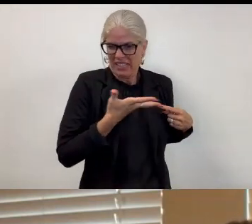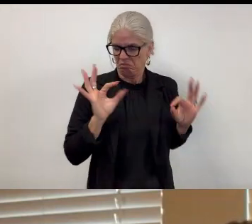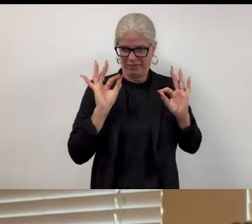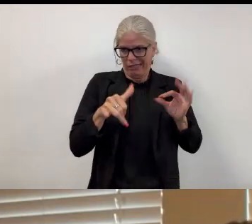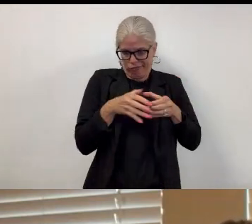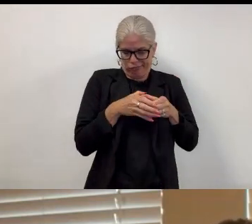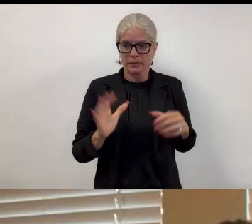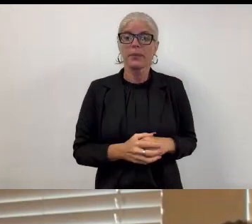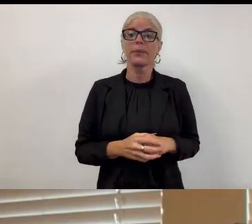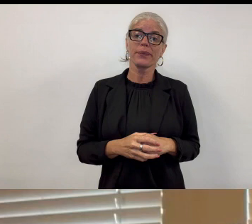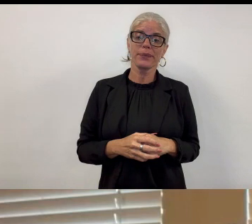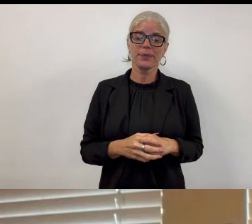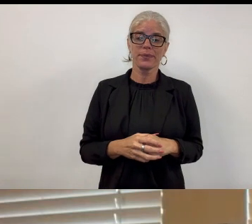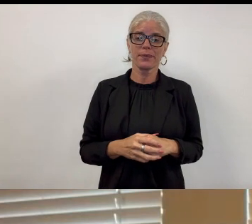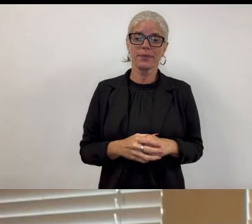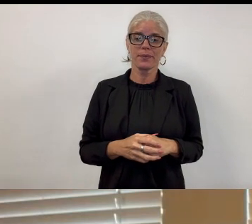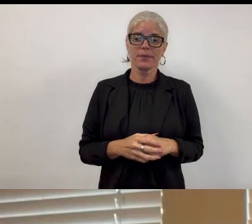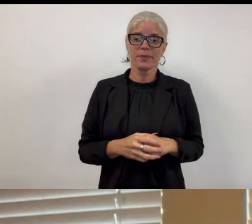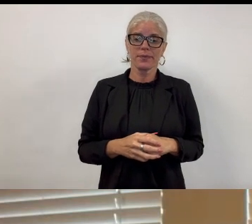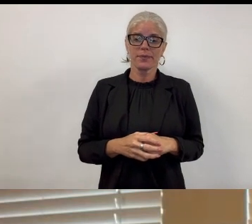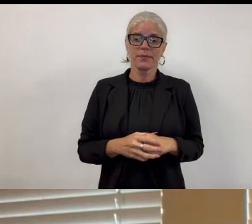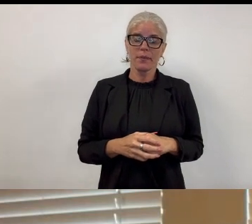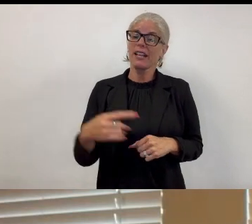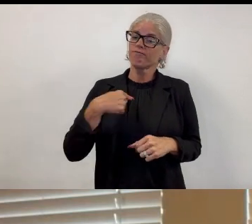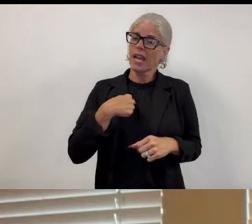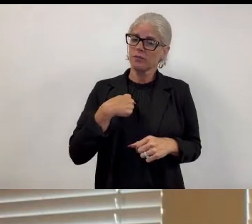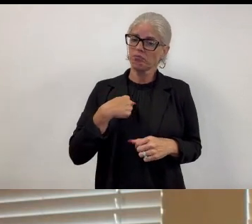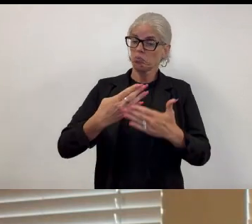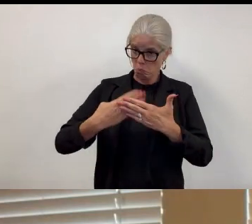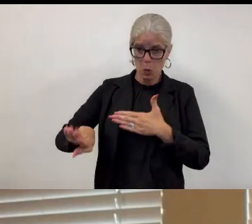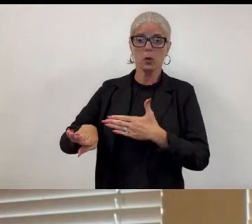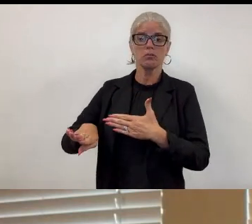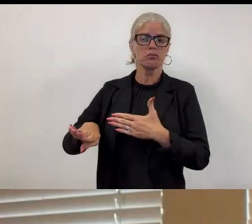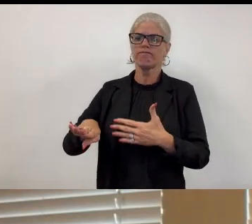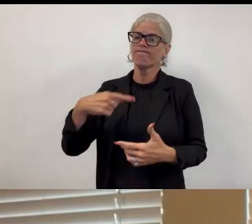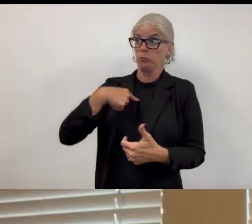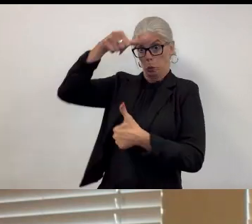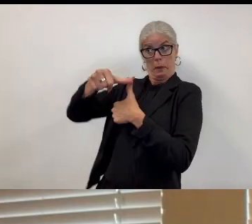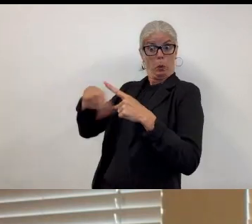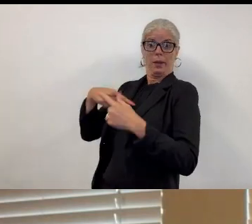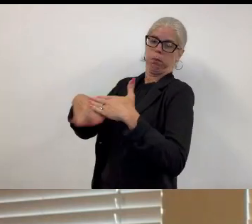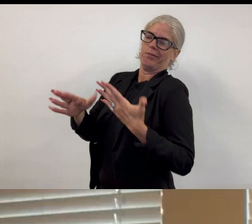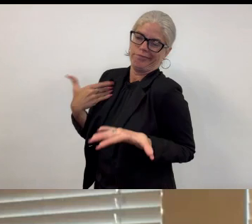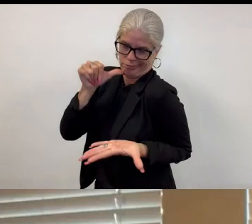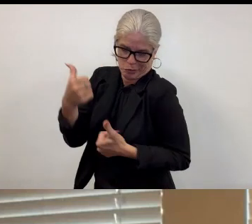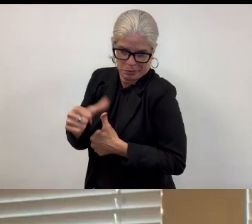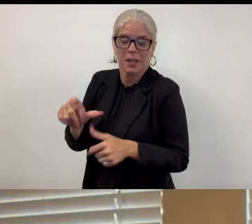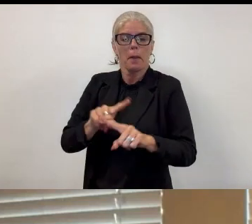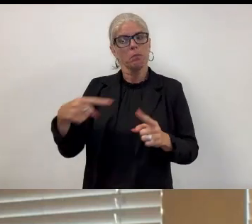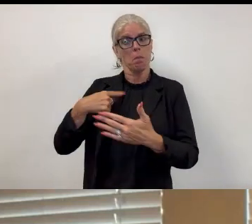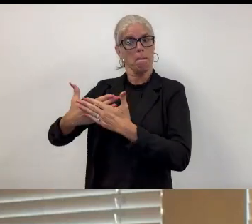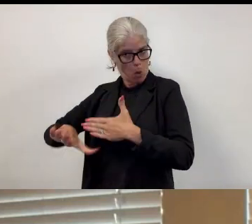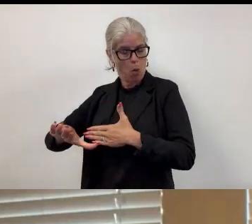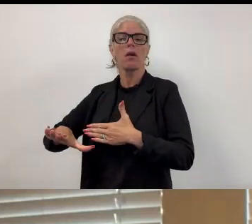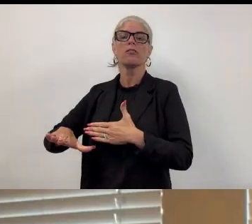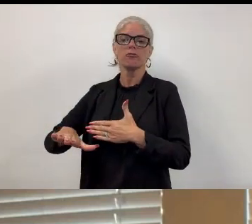my immediate like nuclear family. And when I was born, I don't remember much about when